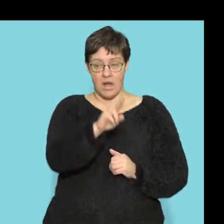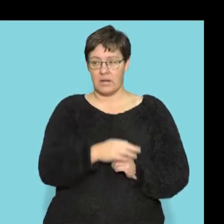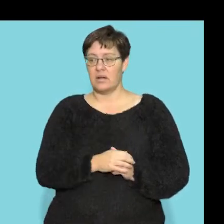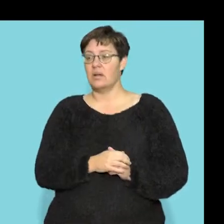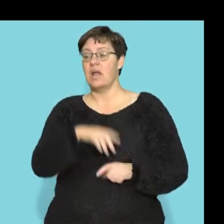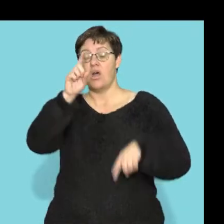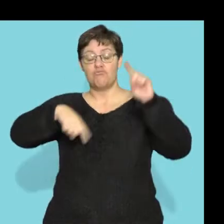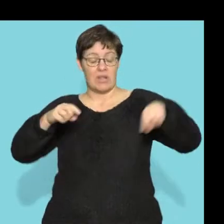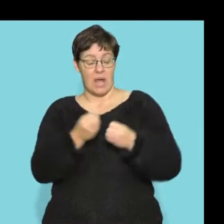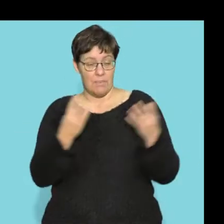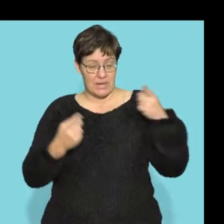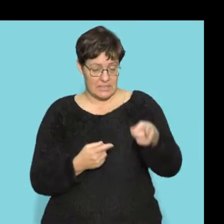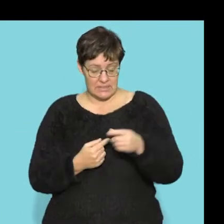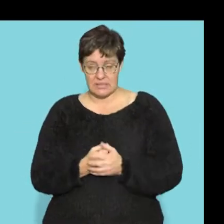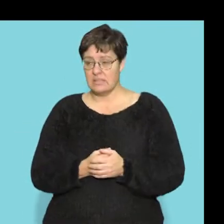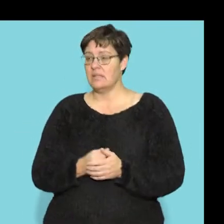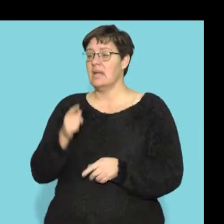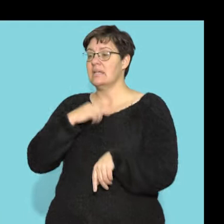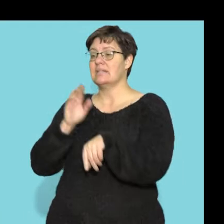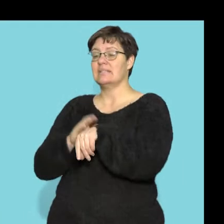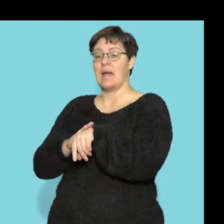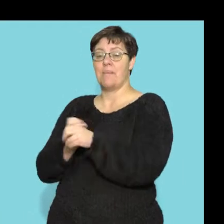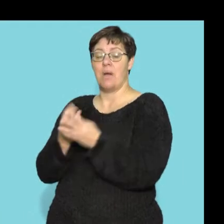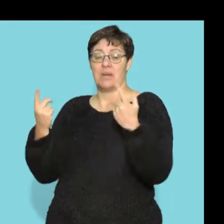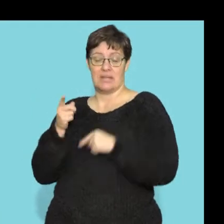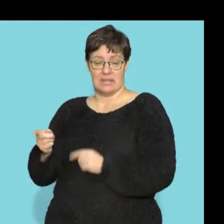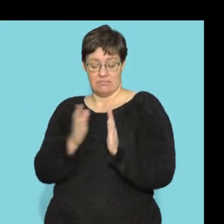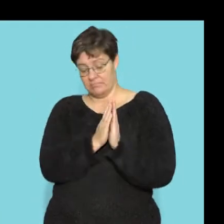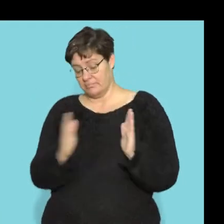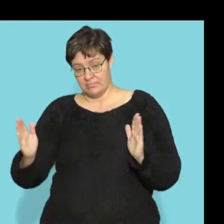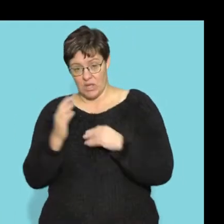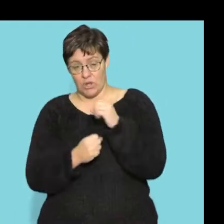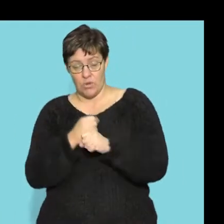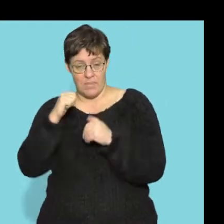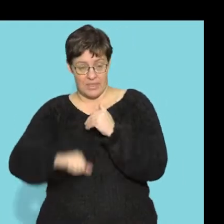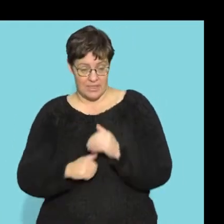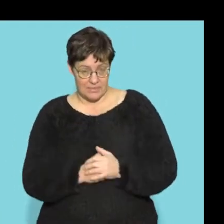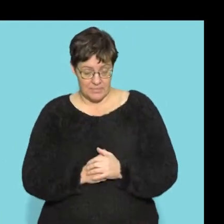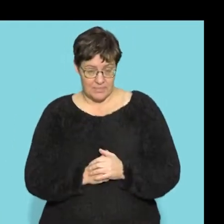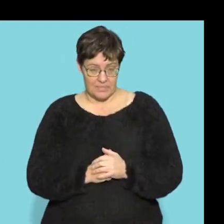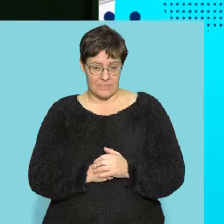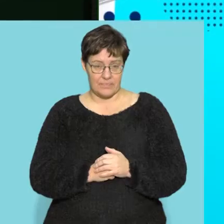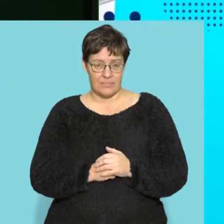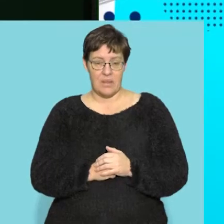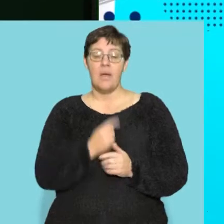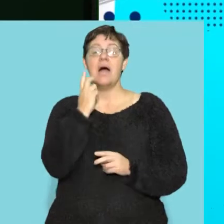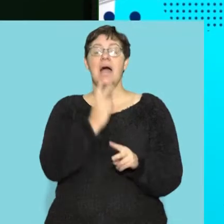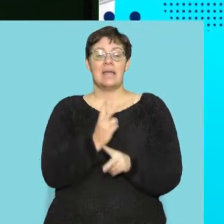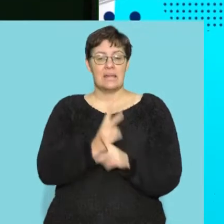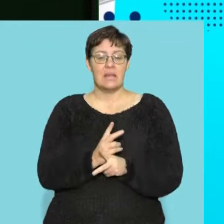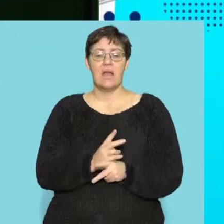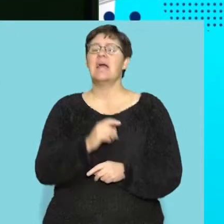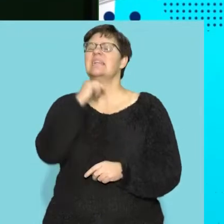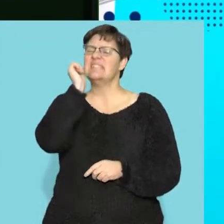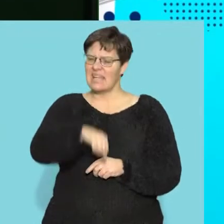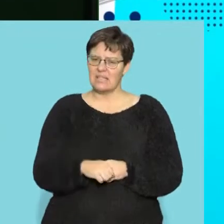of depreciation, and there's my time component. I've always mentioned this and I'm repeating it. Although it may